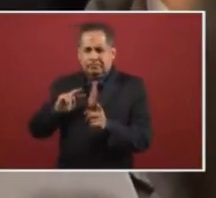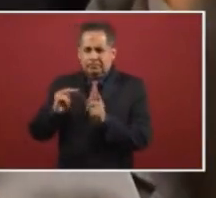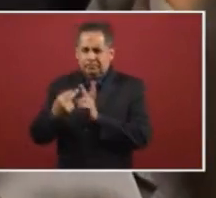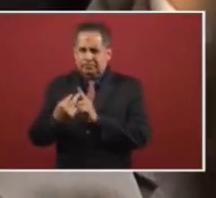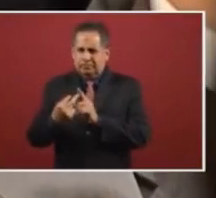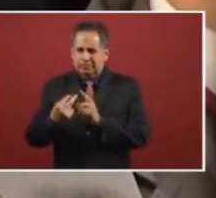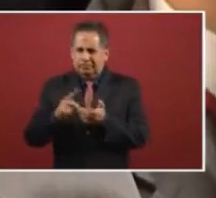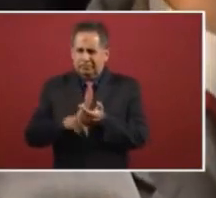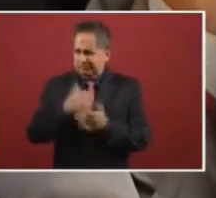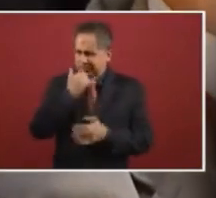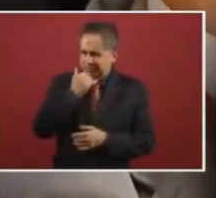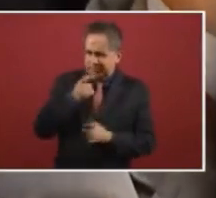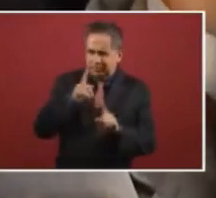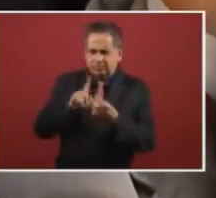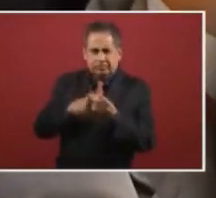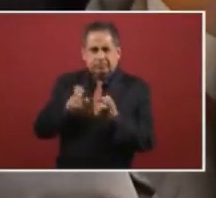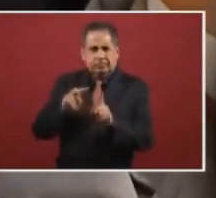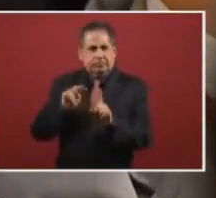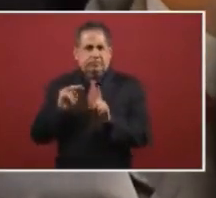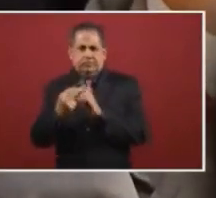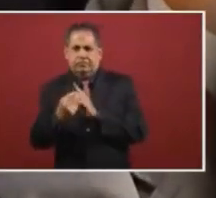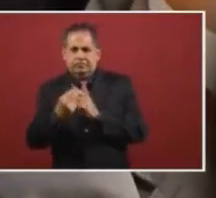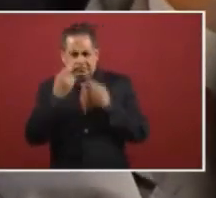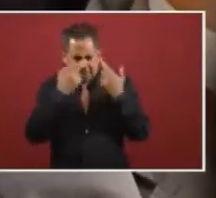is the self-critique?